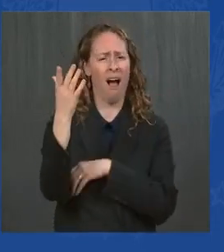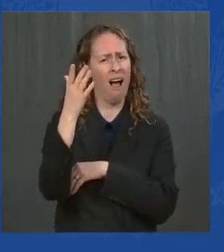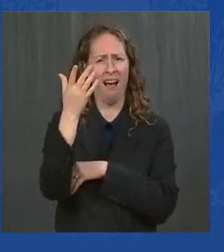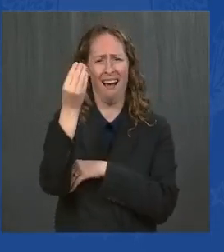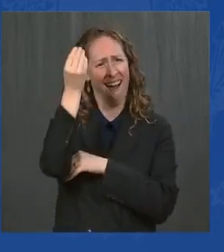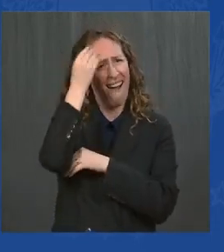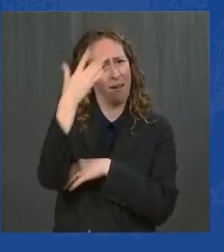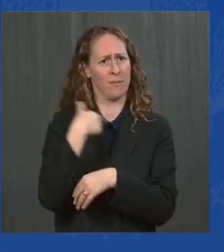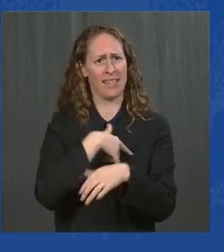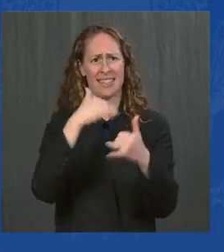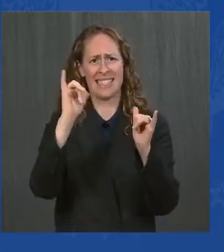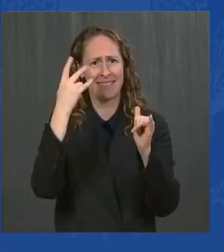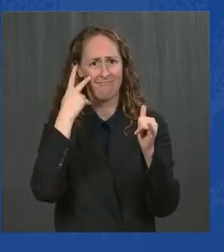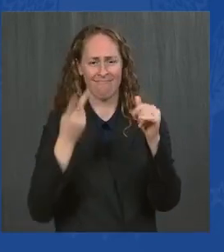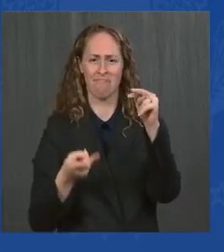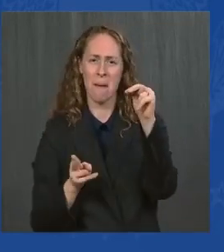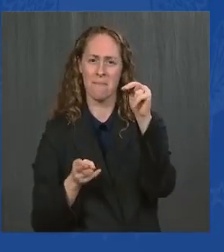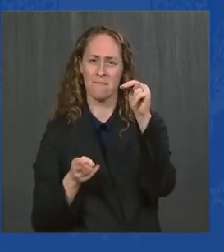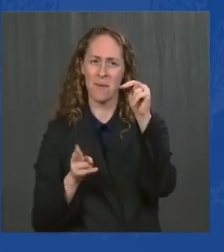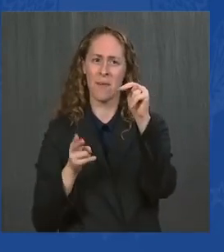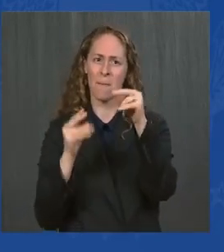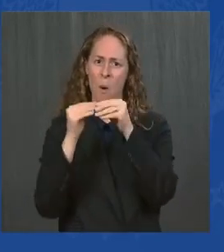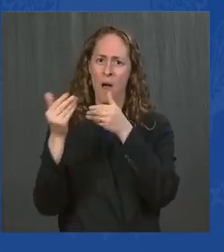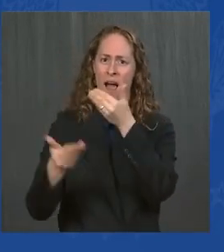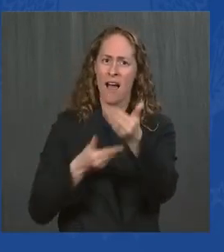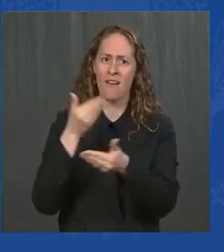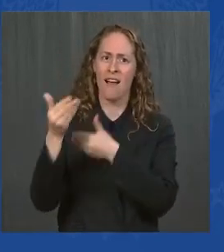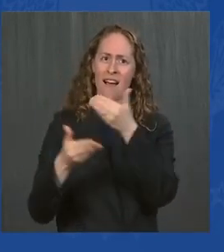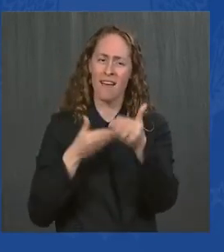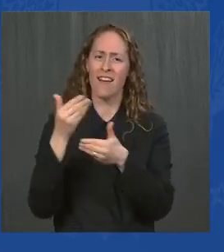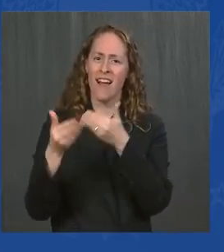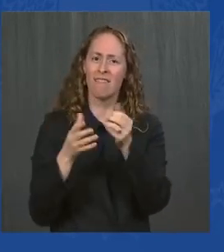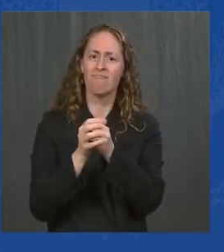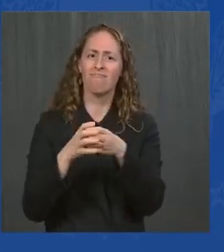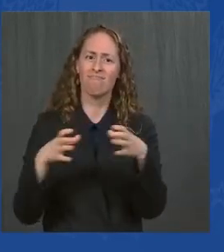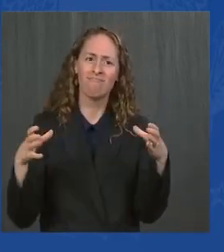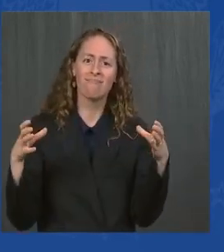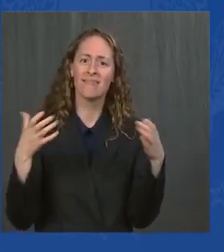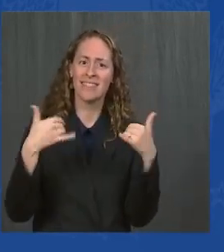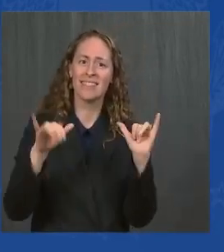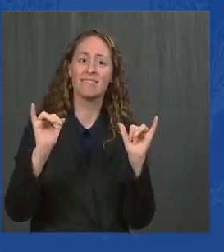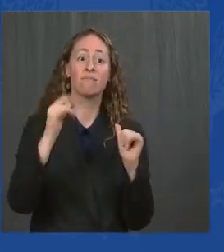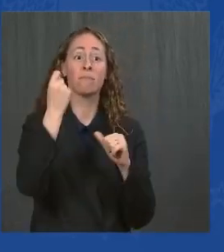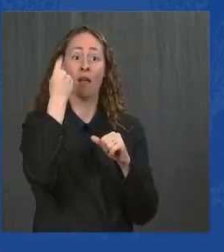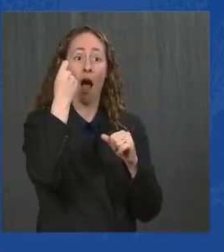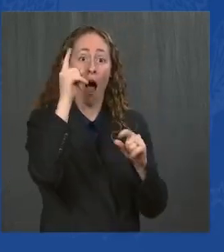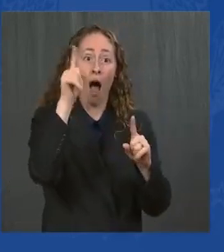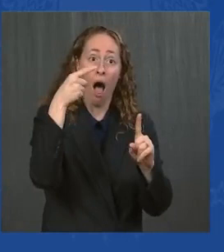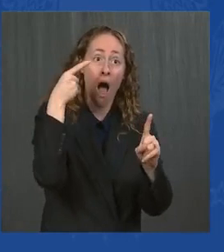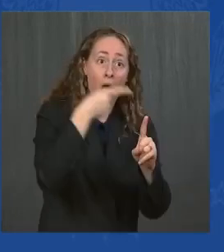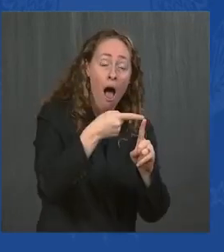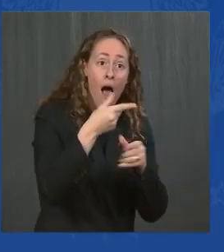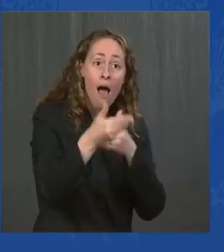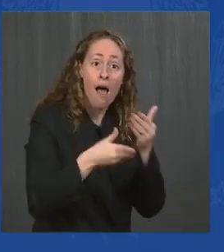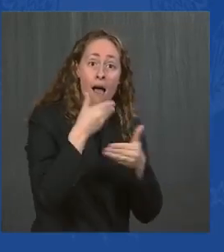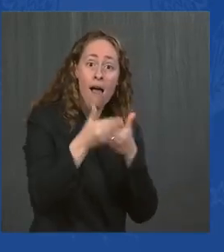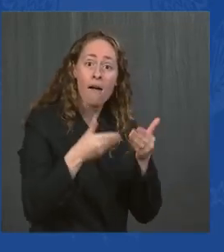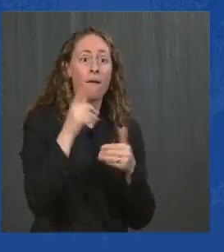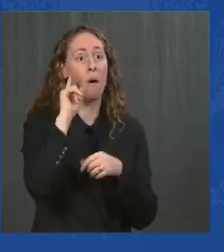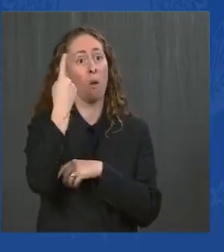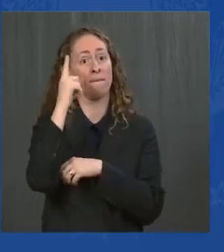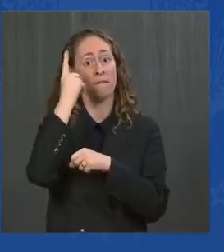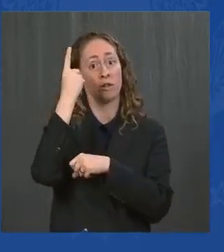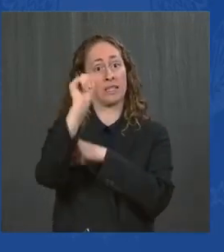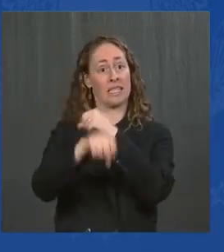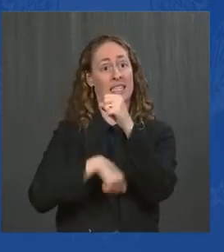creation. It's not just that I've added more jobs than any first-year president in the first year of any president. It's that